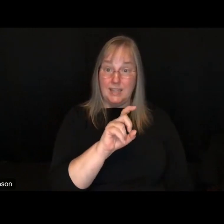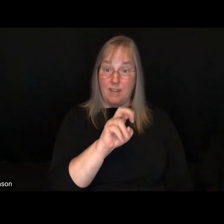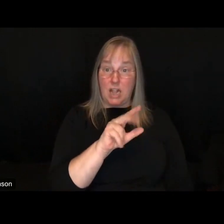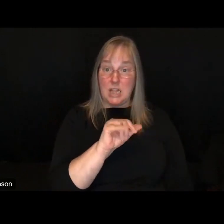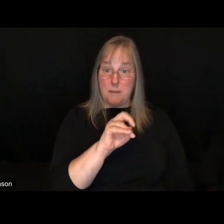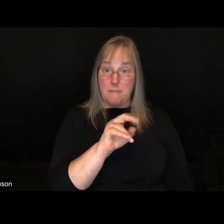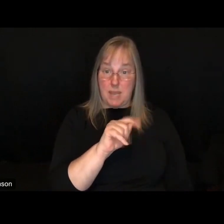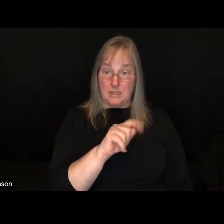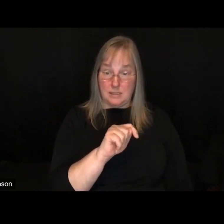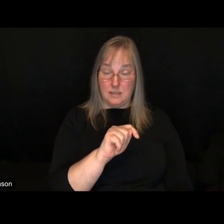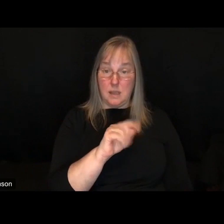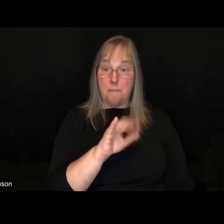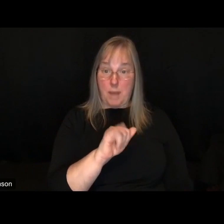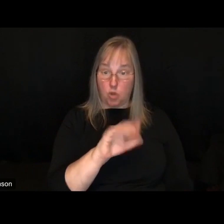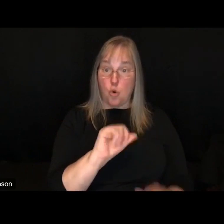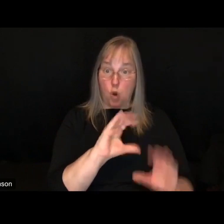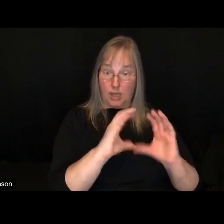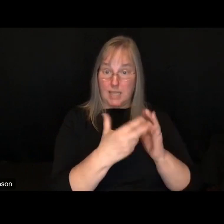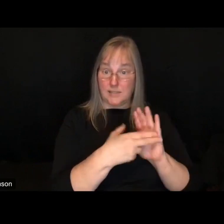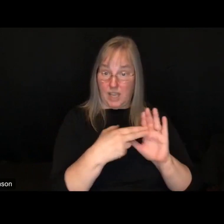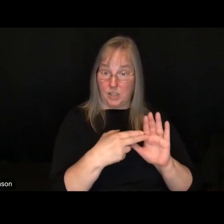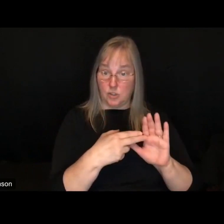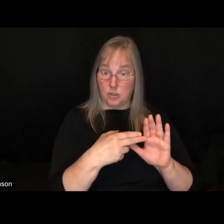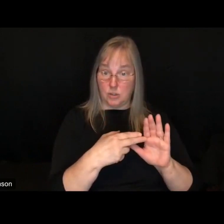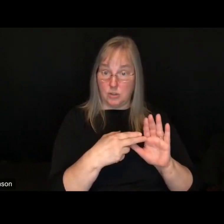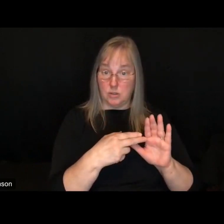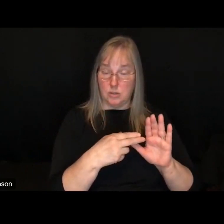by your classification. But